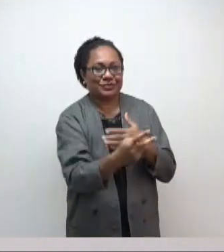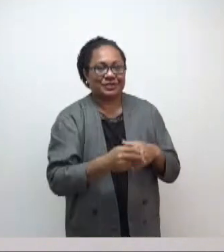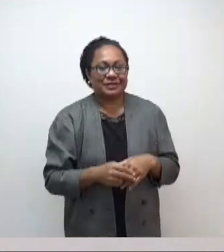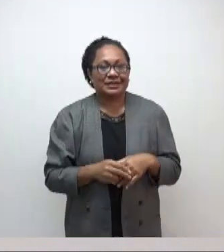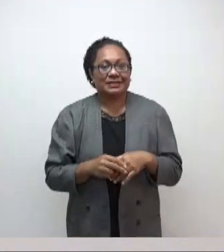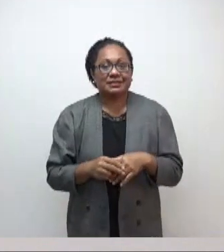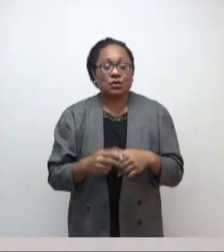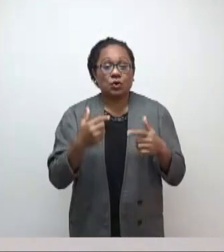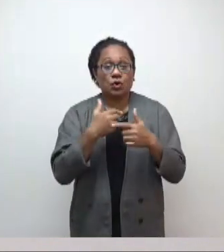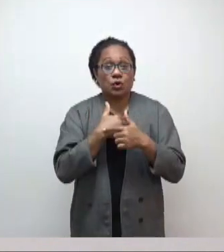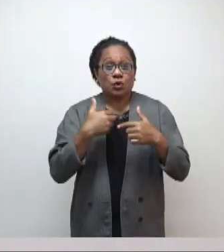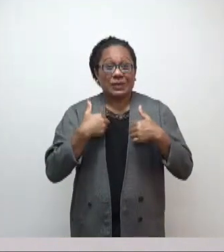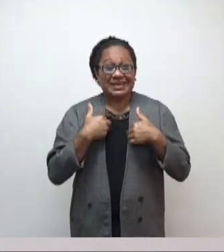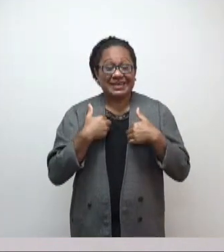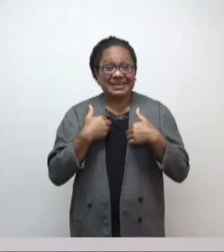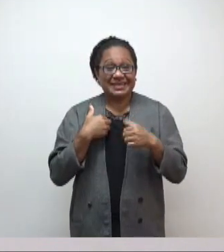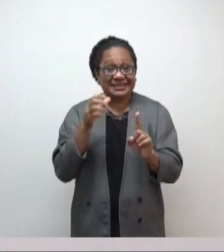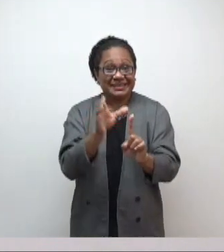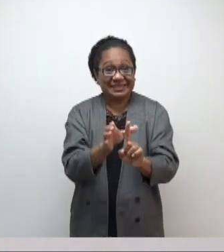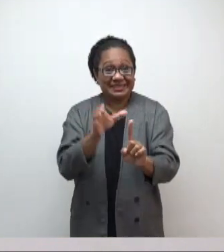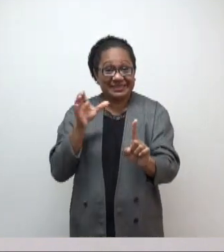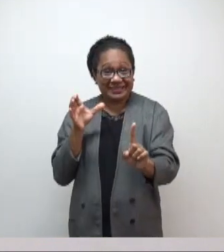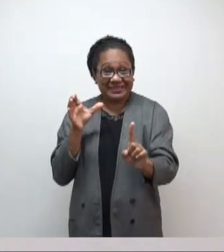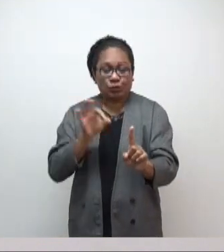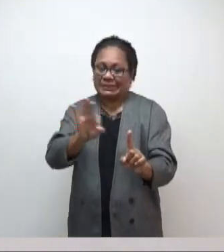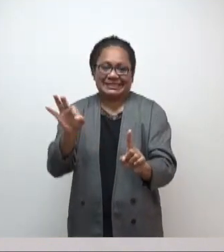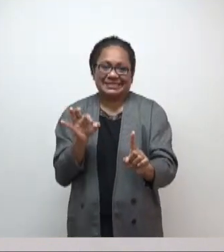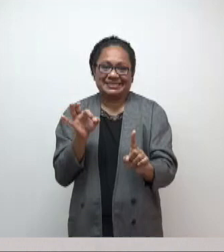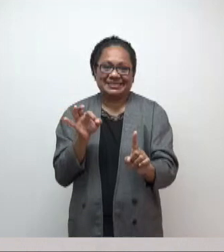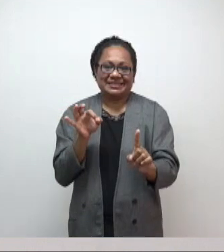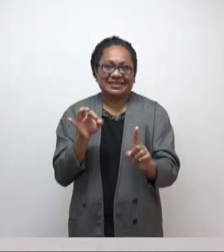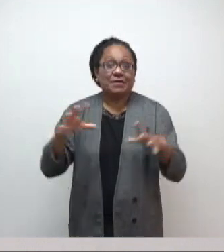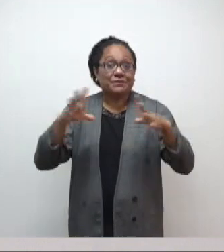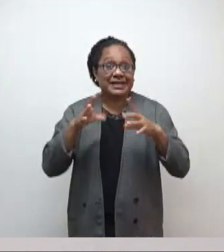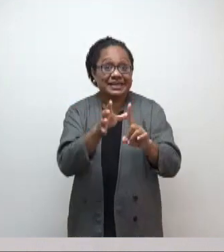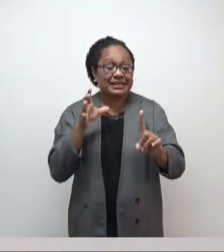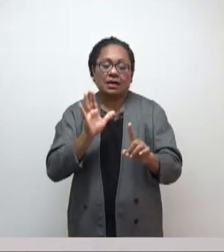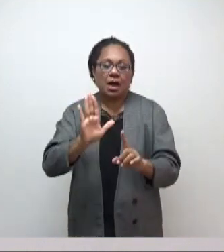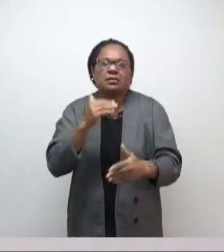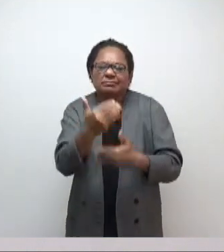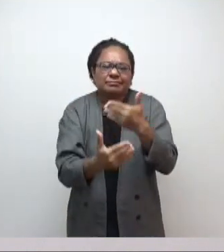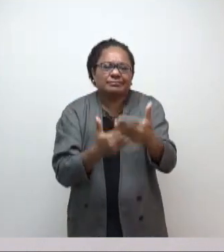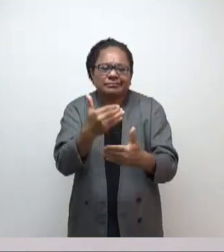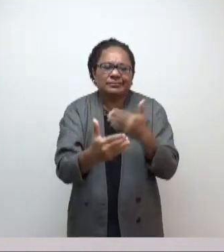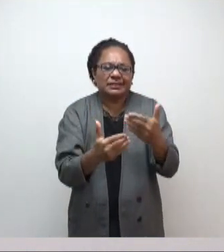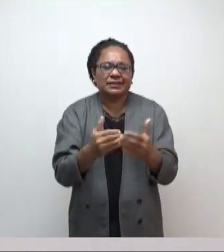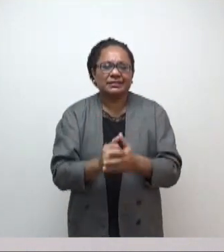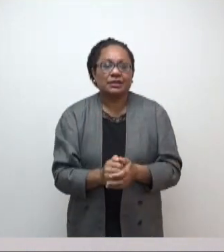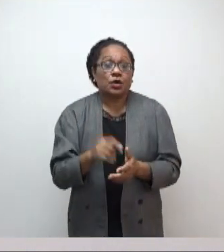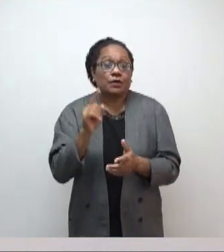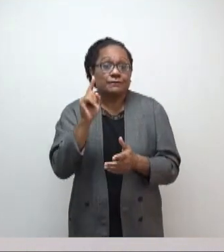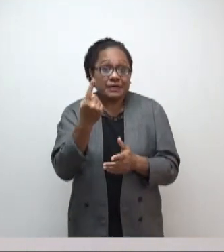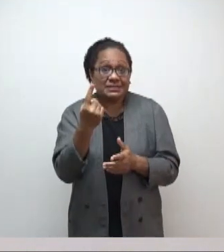open quarantine-free travel with the entire world in one go. It will be gradual, starting with travelers